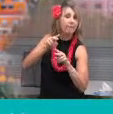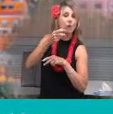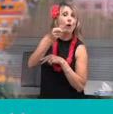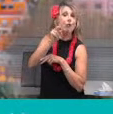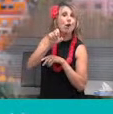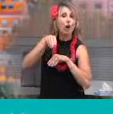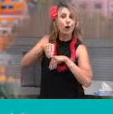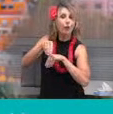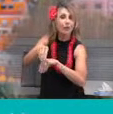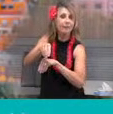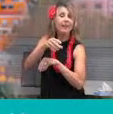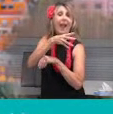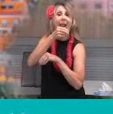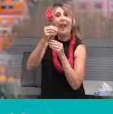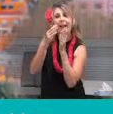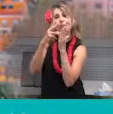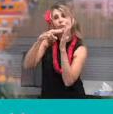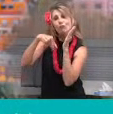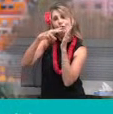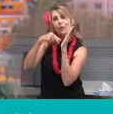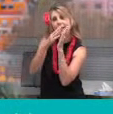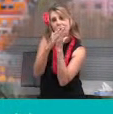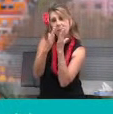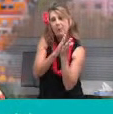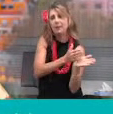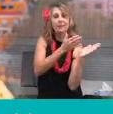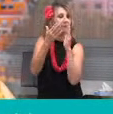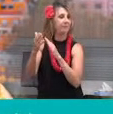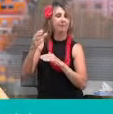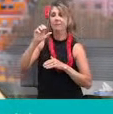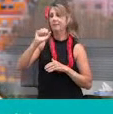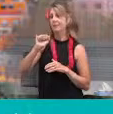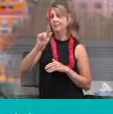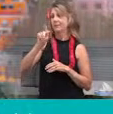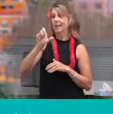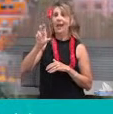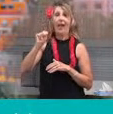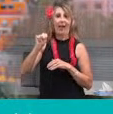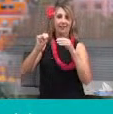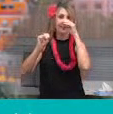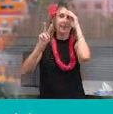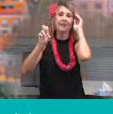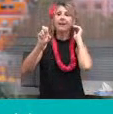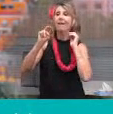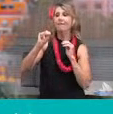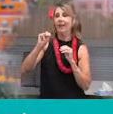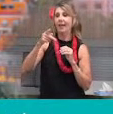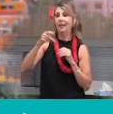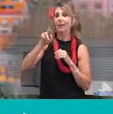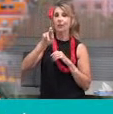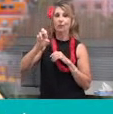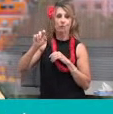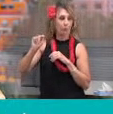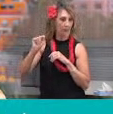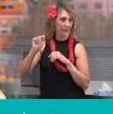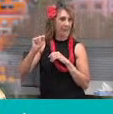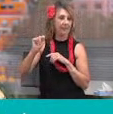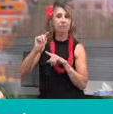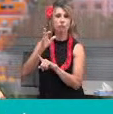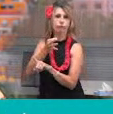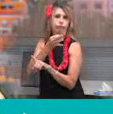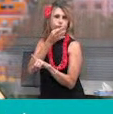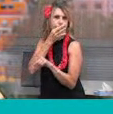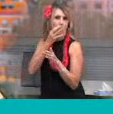with a very good book. Allison Van Prate, Secretary at St. Angela Merici. Allison is